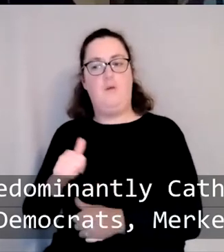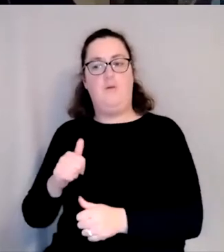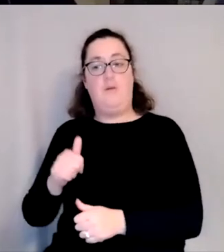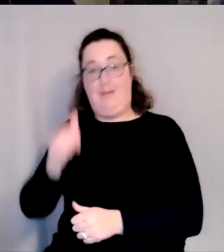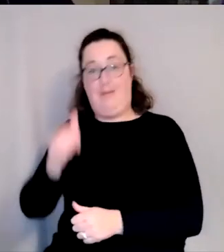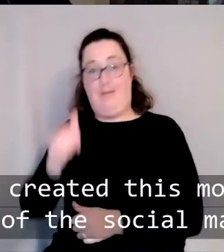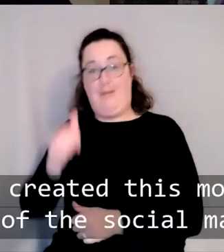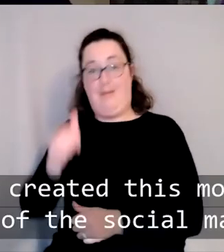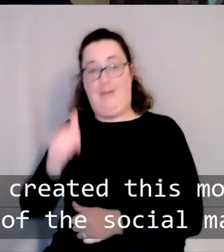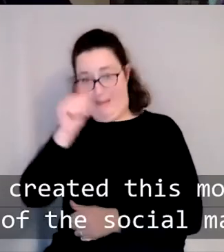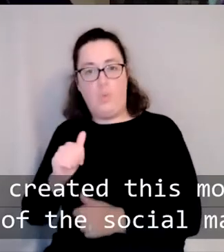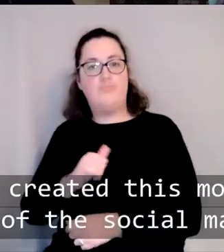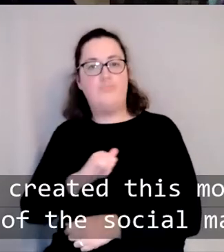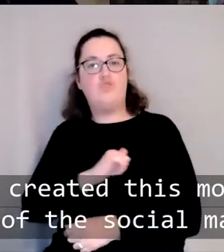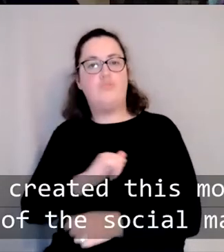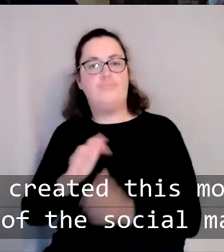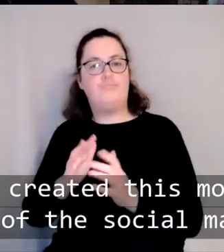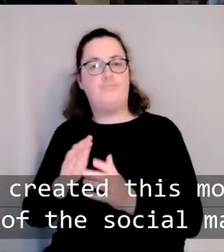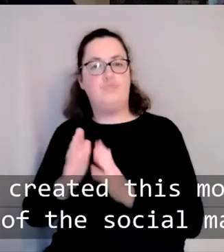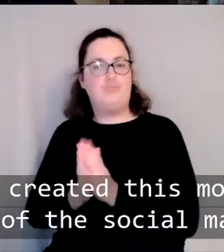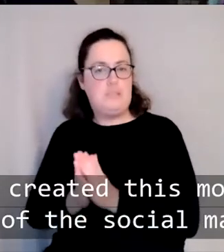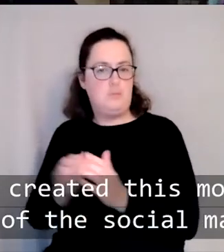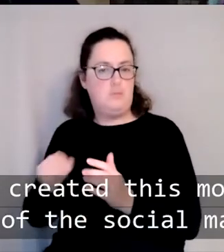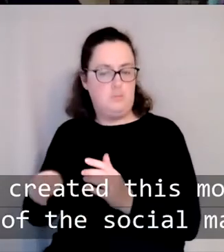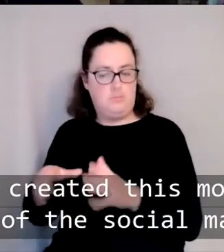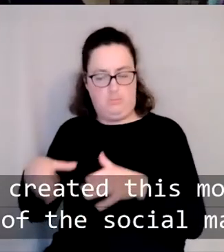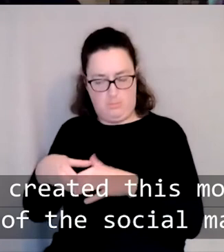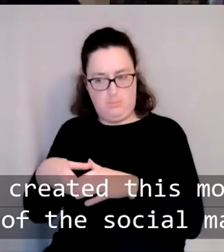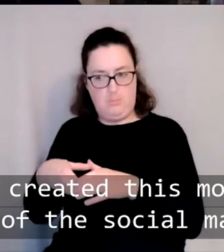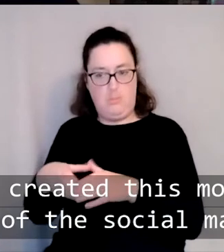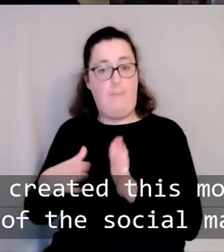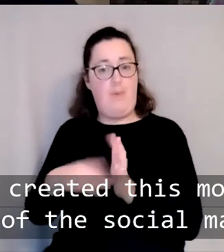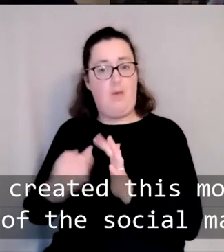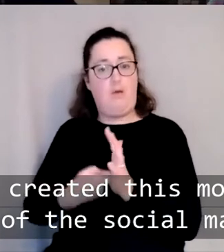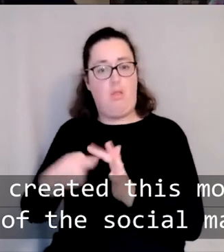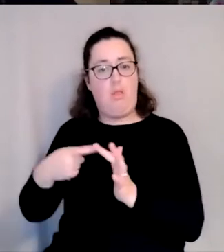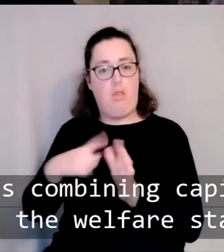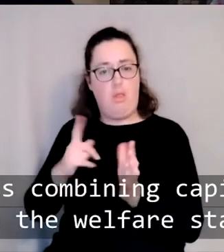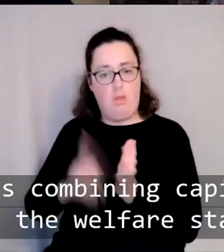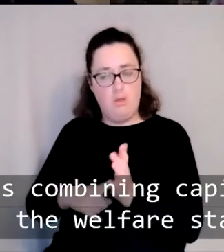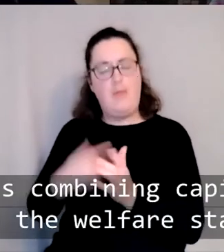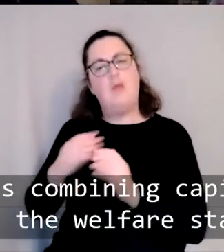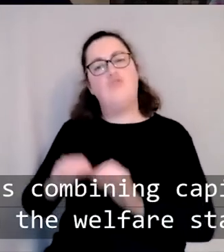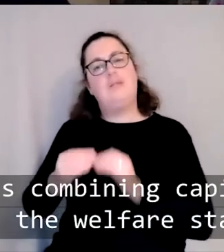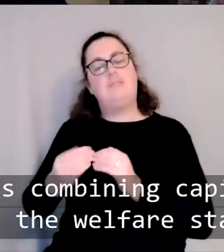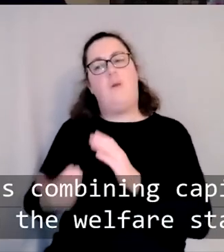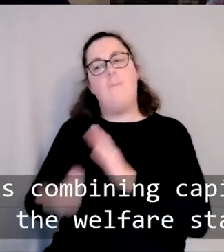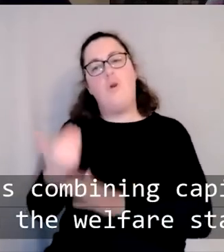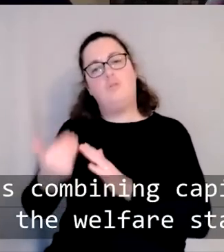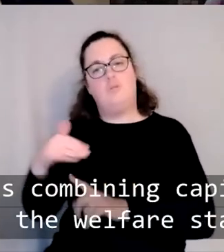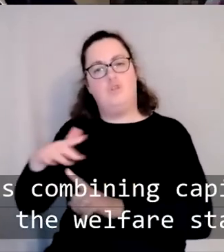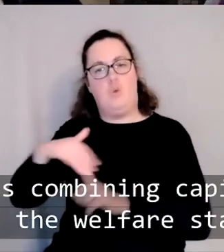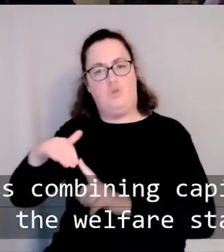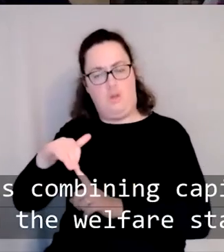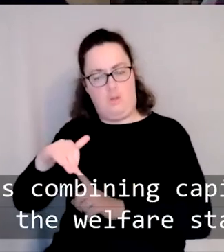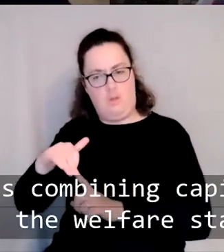party. And they created this modern idea of the social market, which is combining